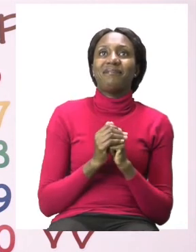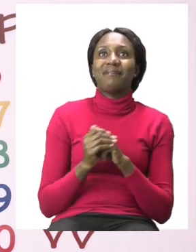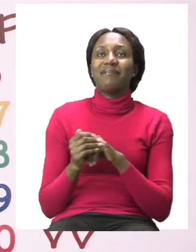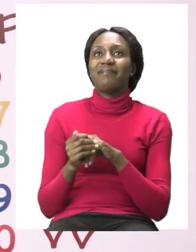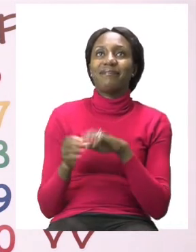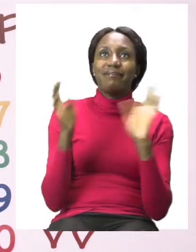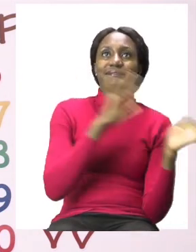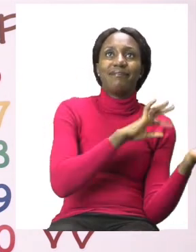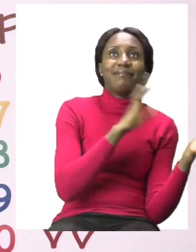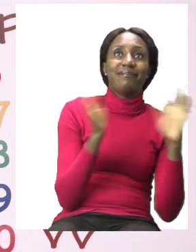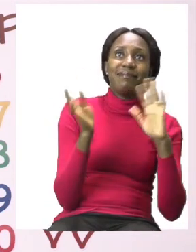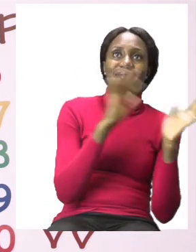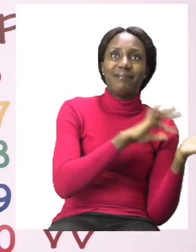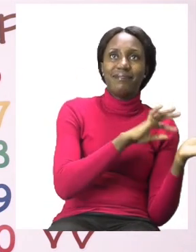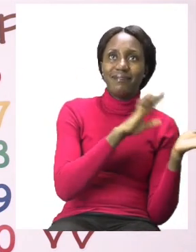Goodbye,